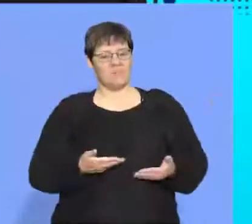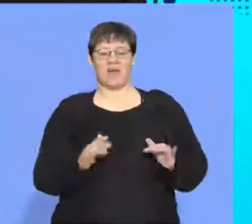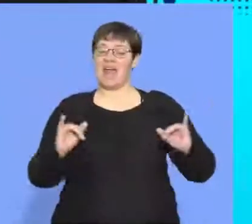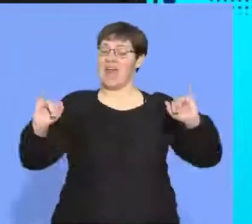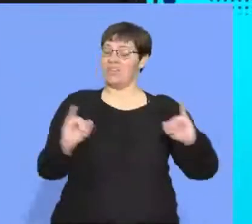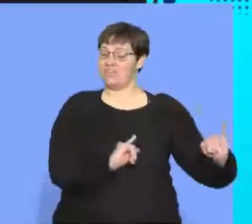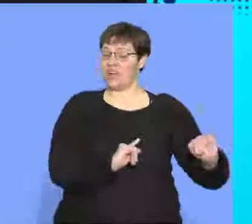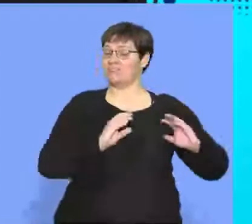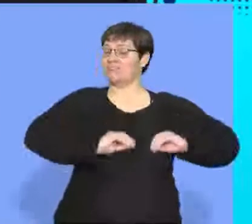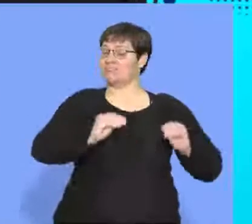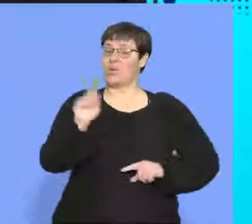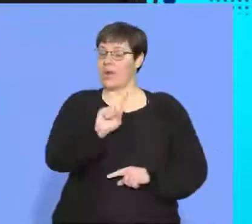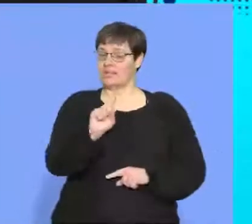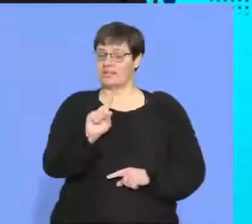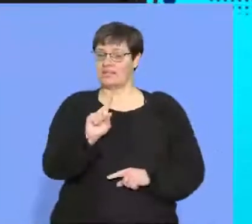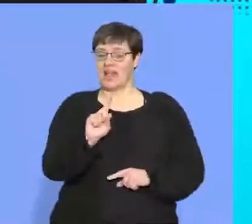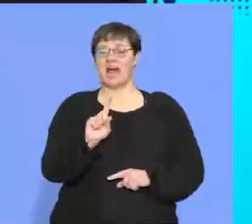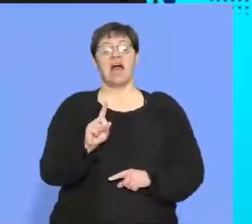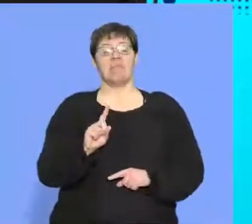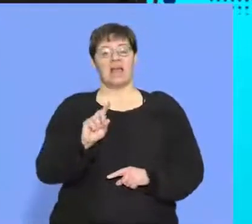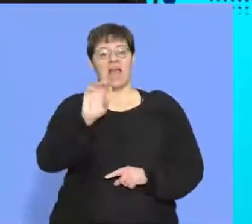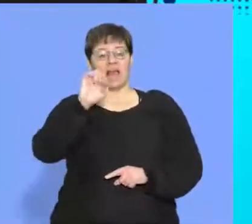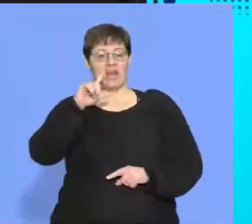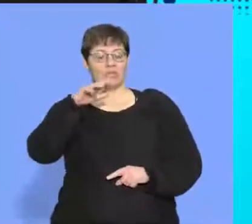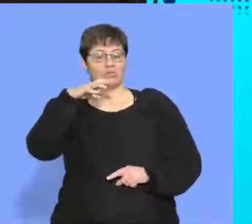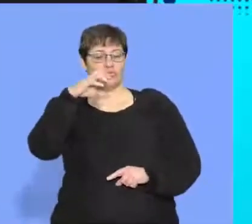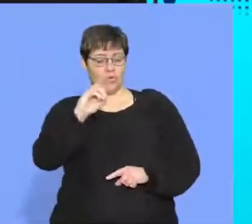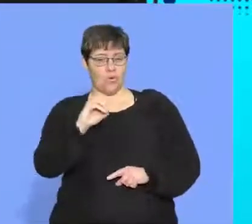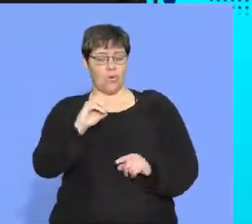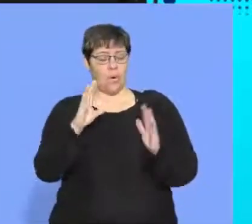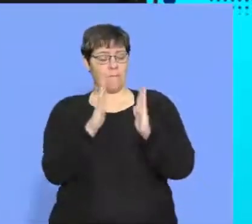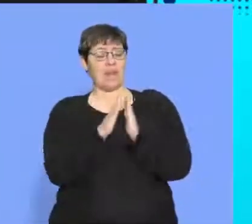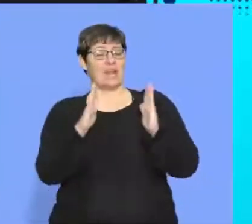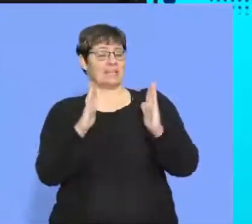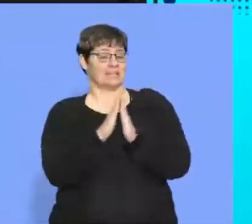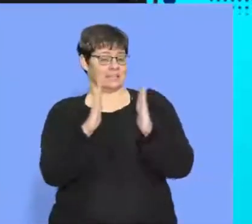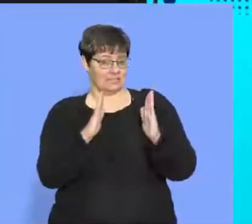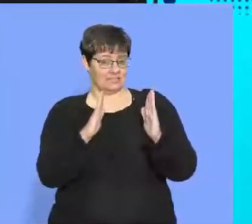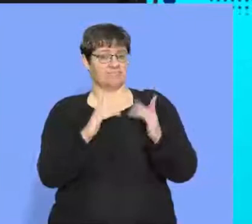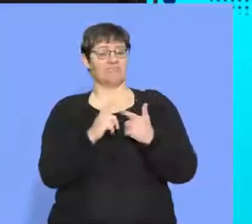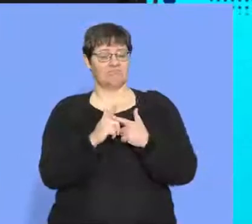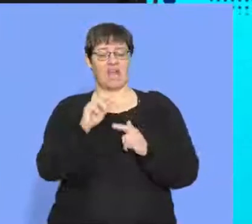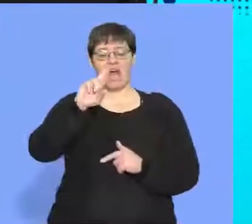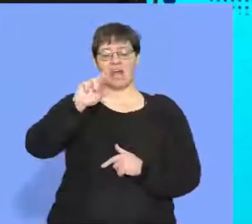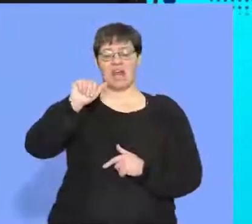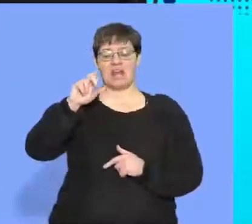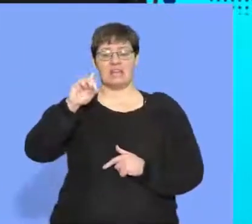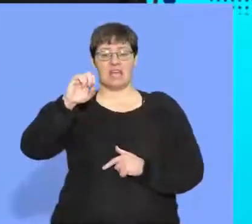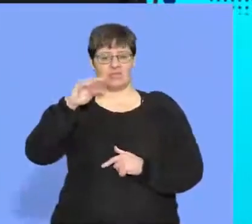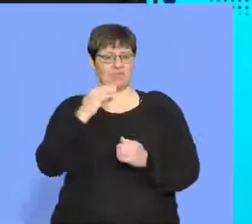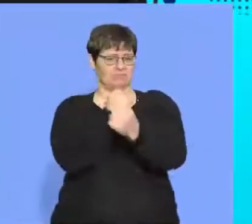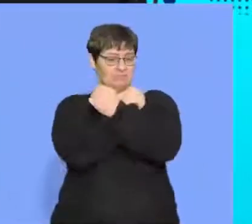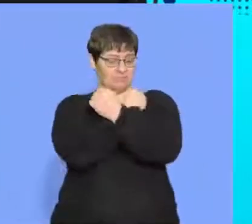Welcome to our introduction lesson to electromagnetic radiation. Over the next few lessons, we're going to be unpacking